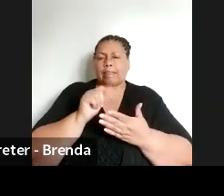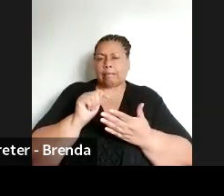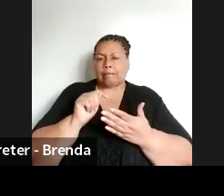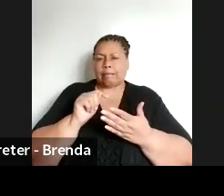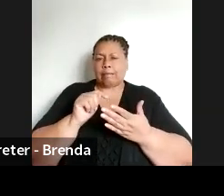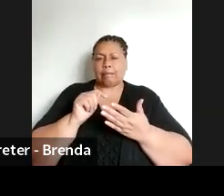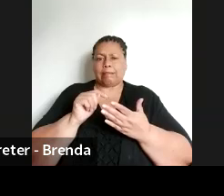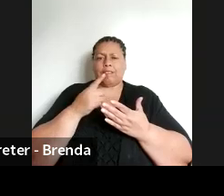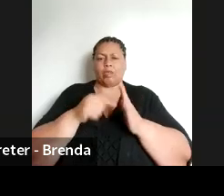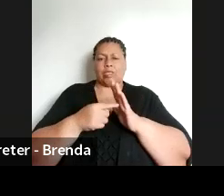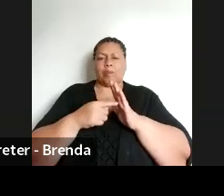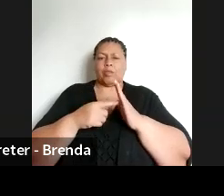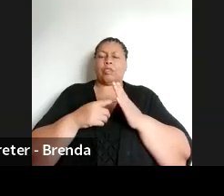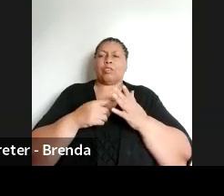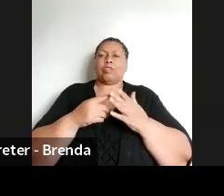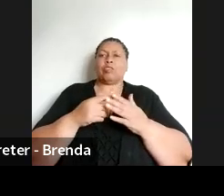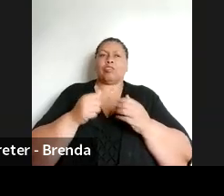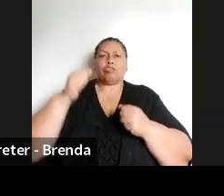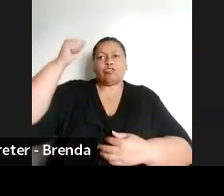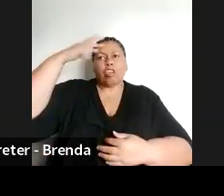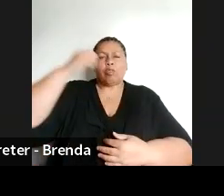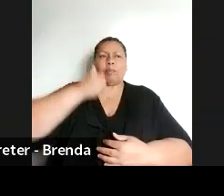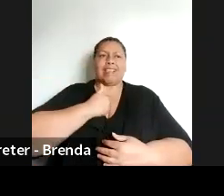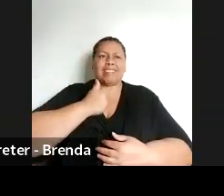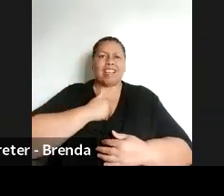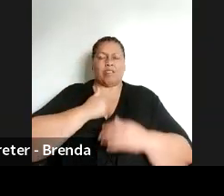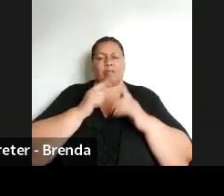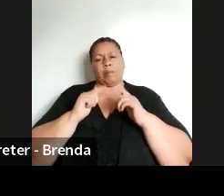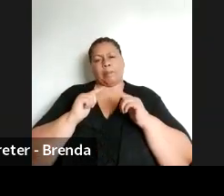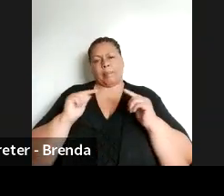like taking my own showers, stuff like that.